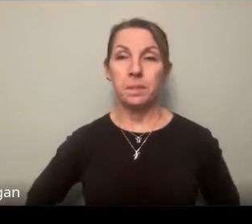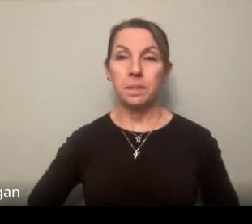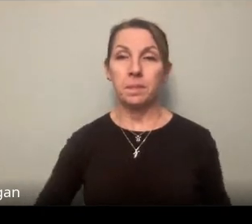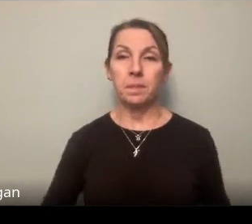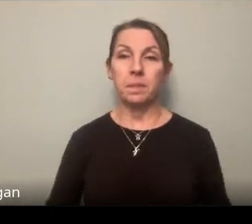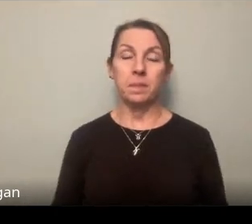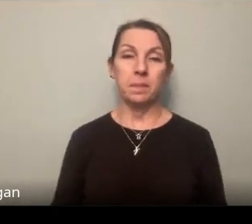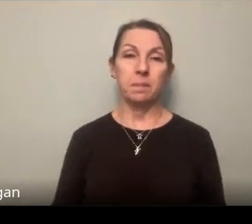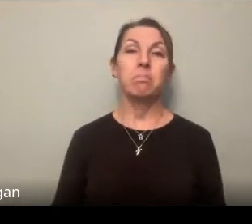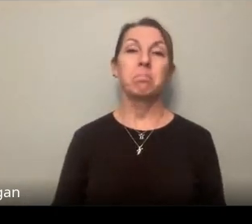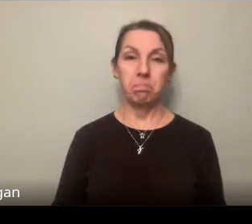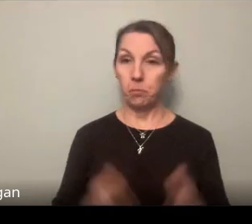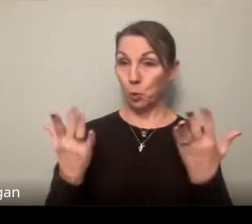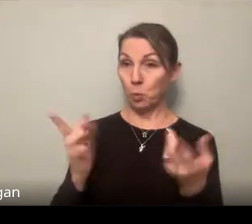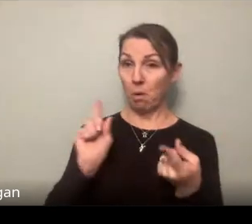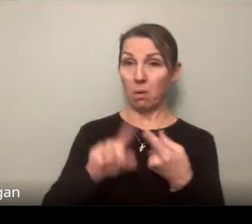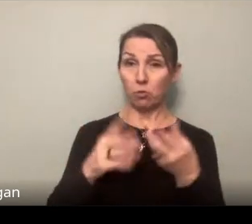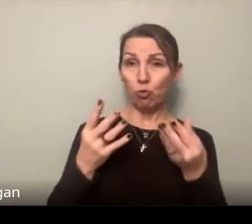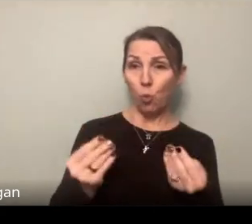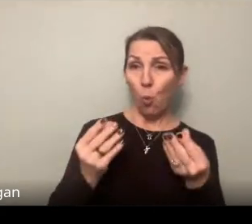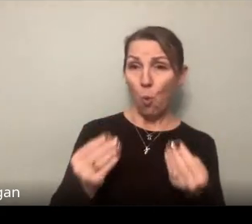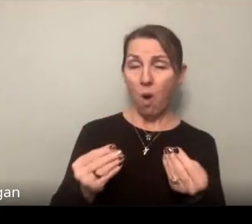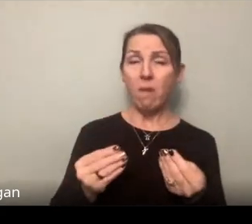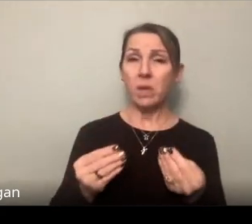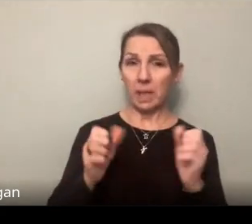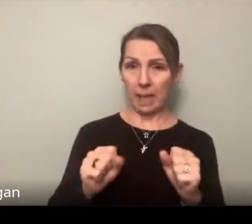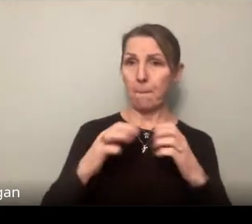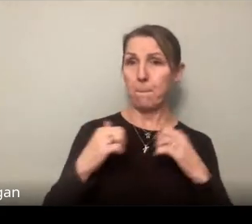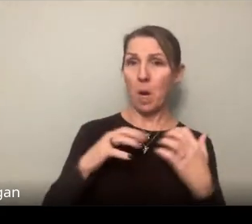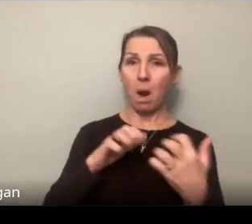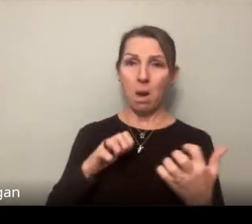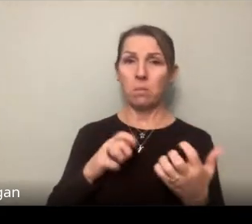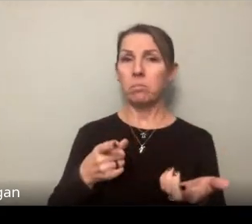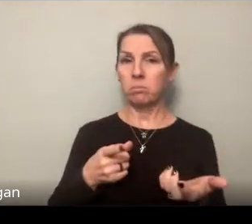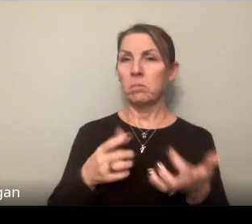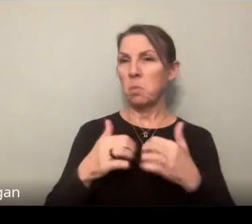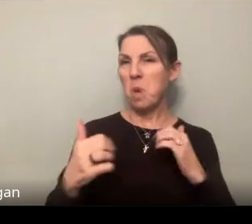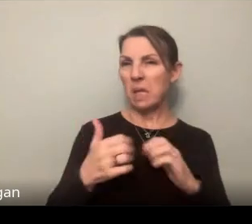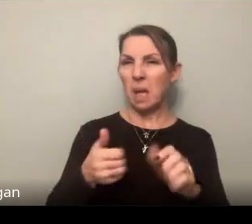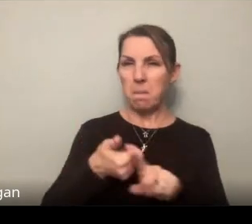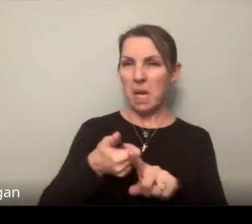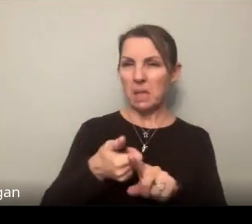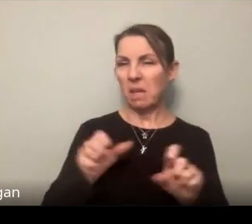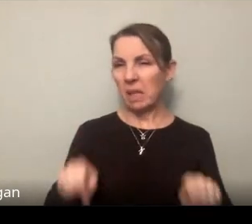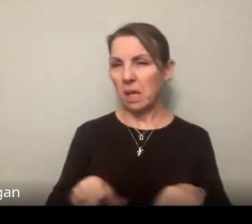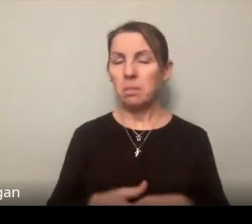So I'm just waiting until it's like soft enough to break up because it kind of like breaks up on its own.